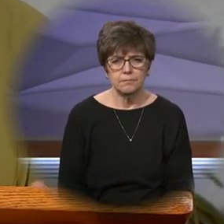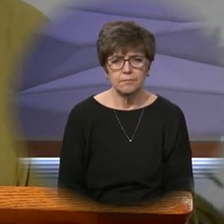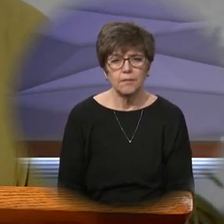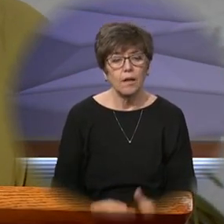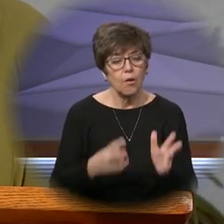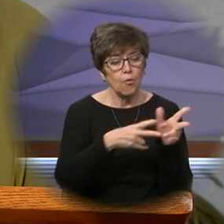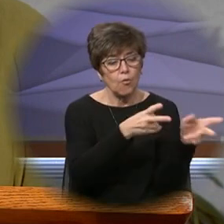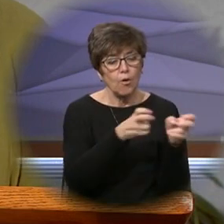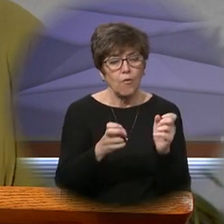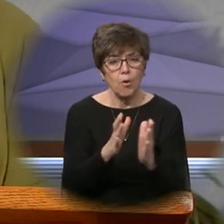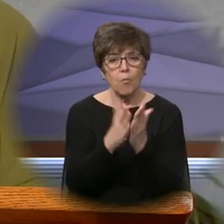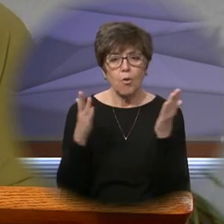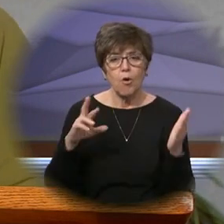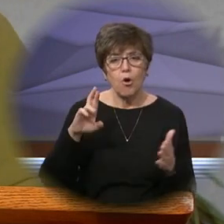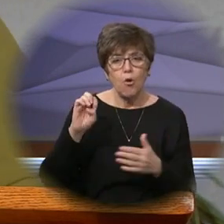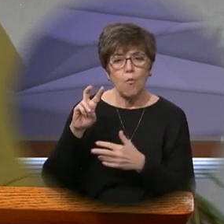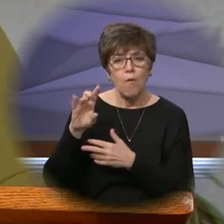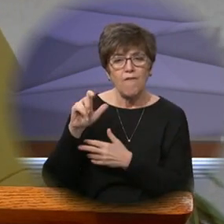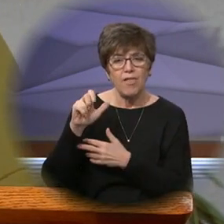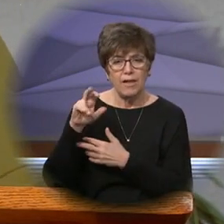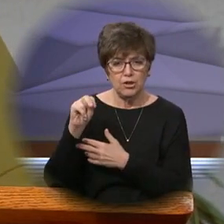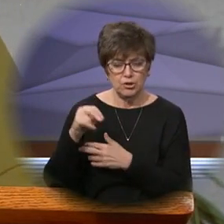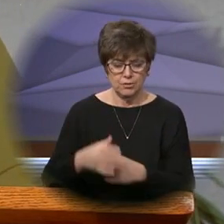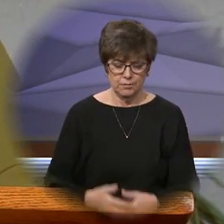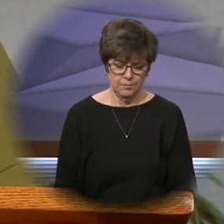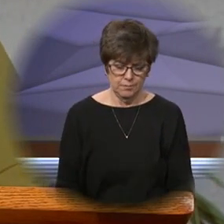A reading from the book of Revelation.